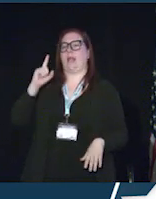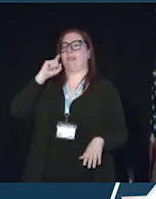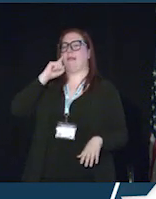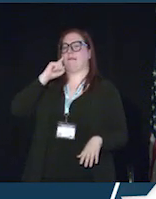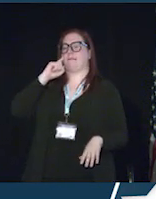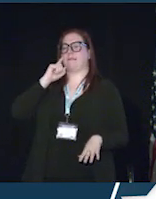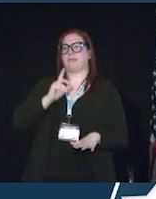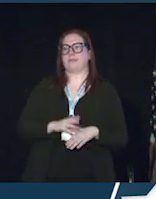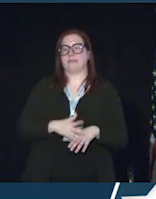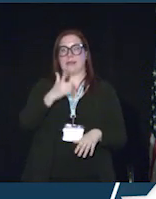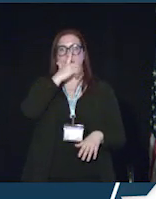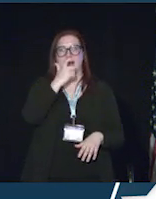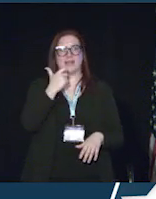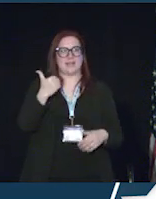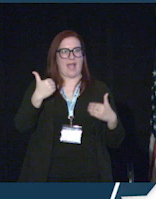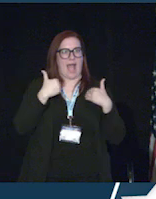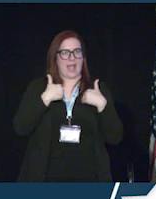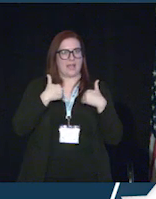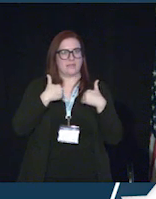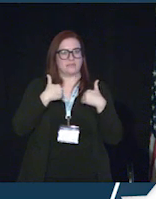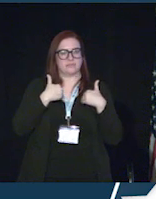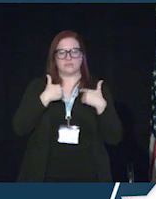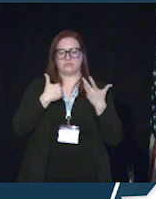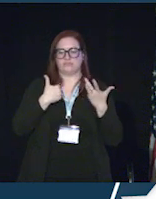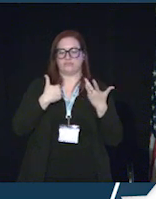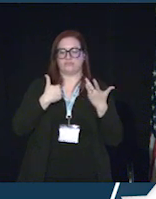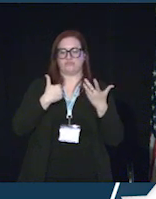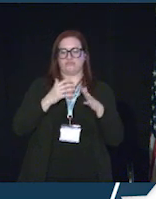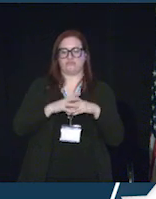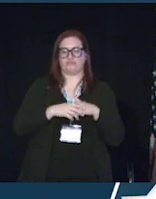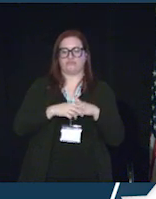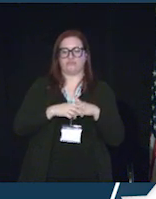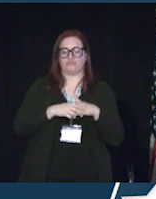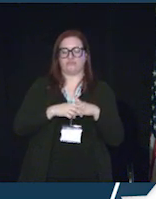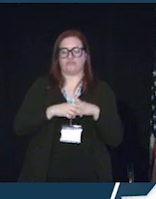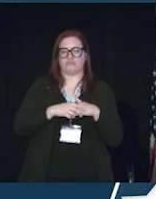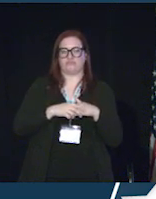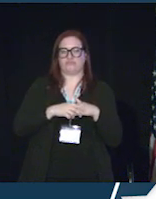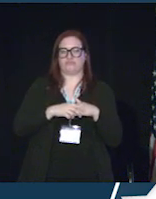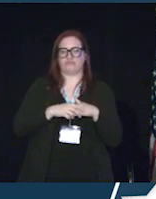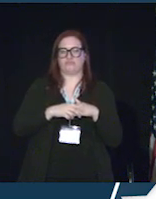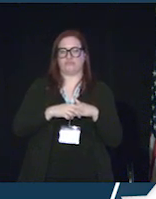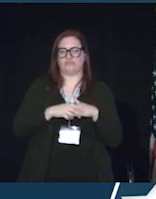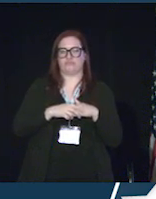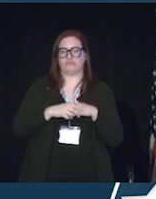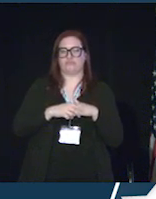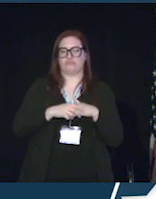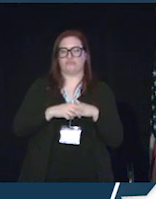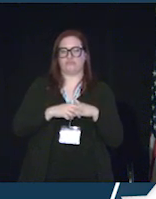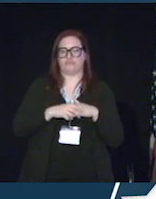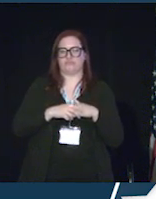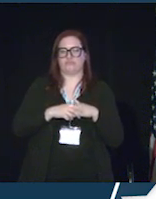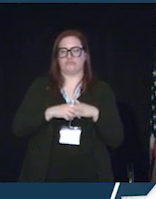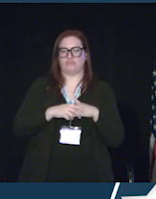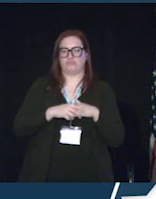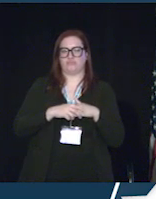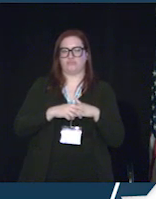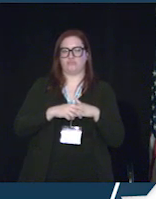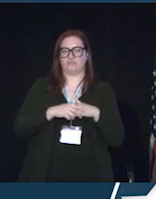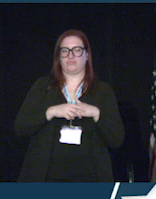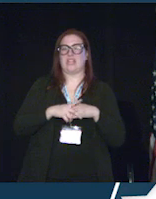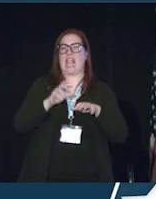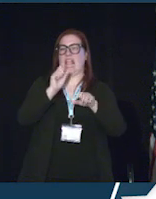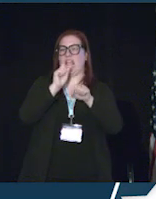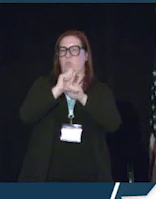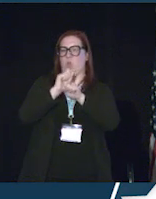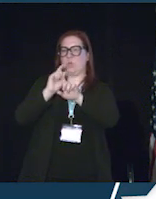that's why, because I have been on the couple of one of my schools,